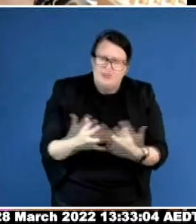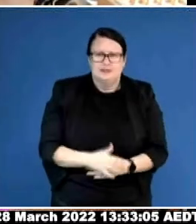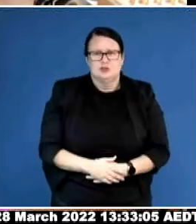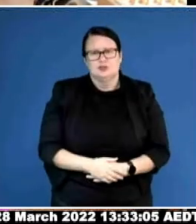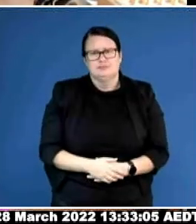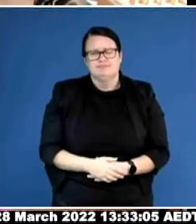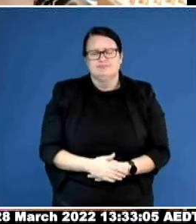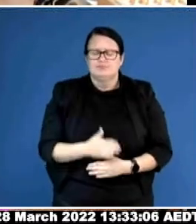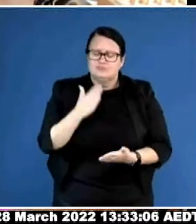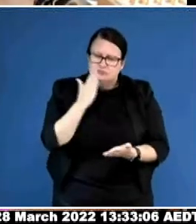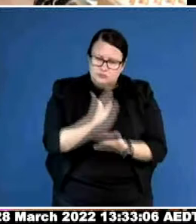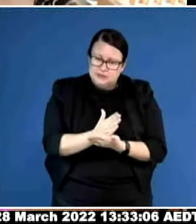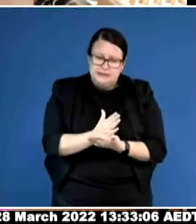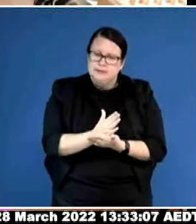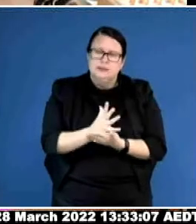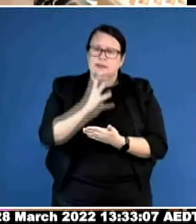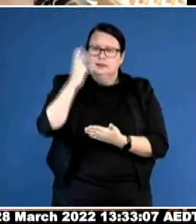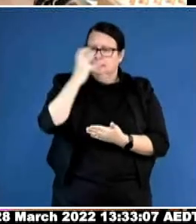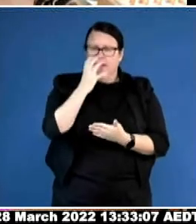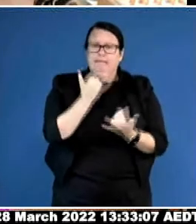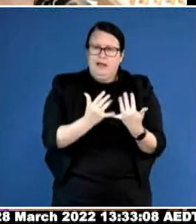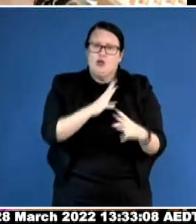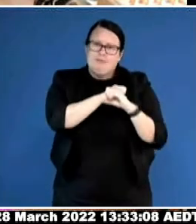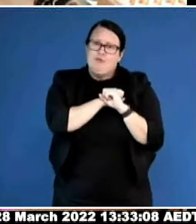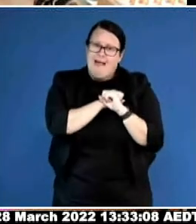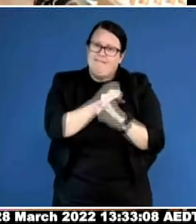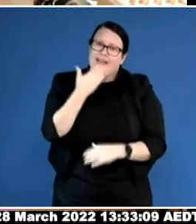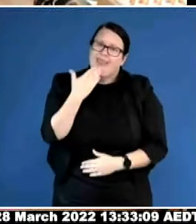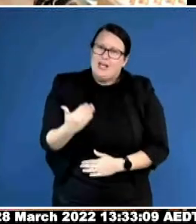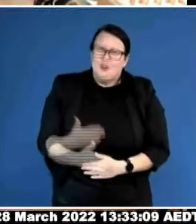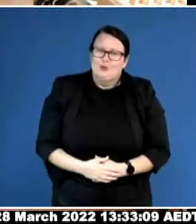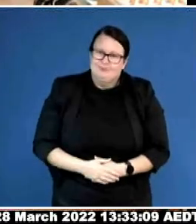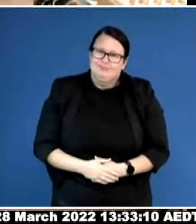very profound and courageous. Thank you so much. Thank you.